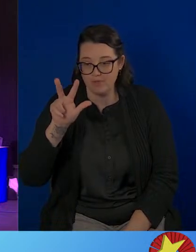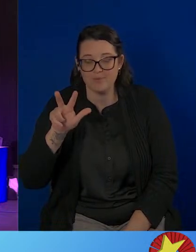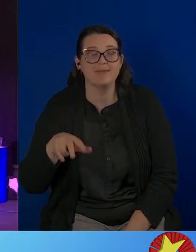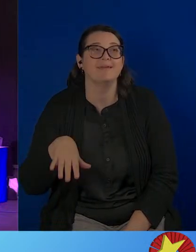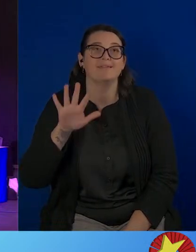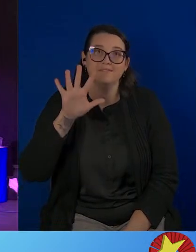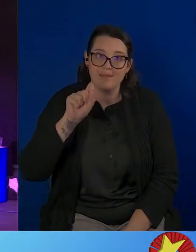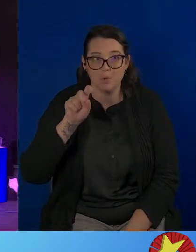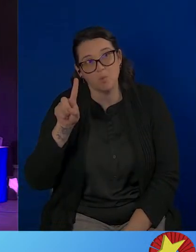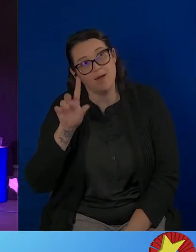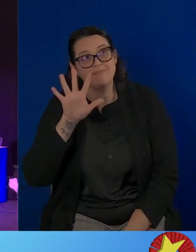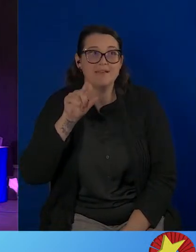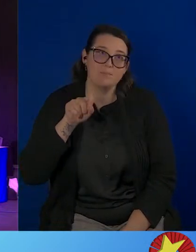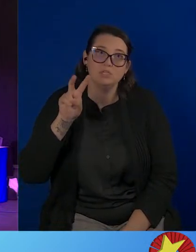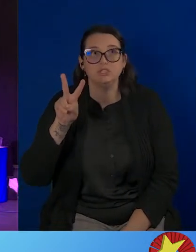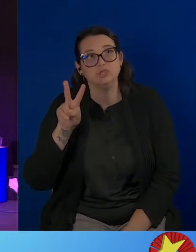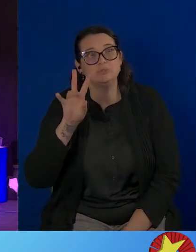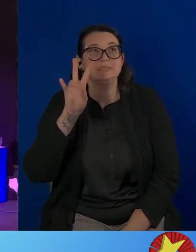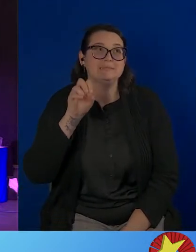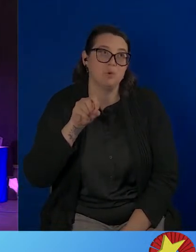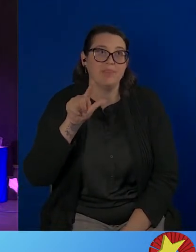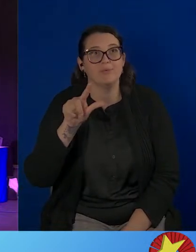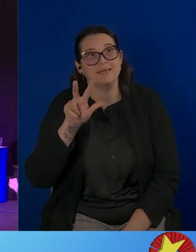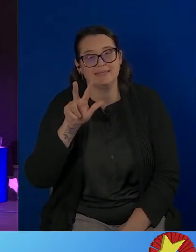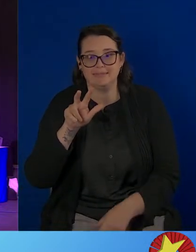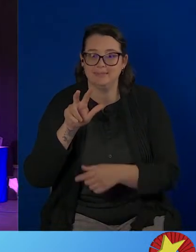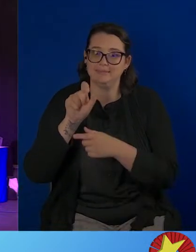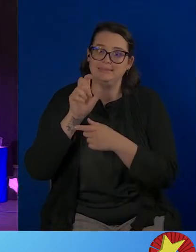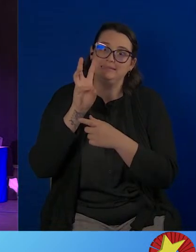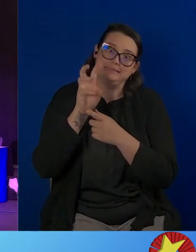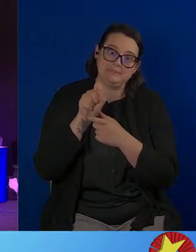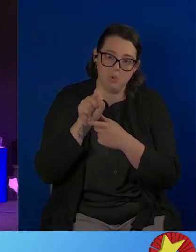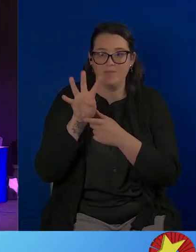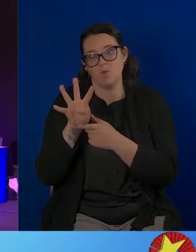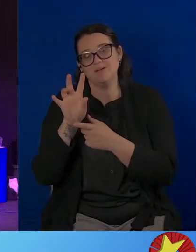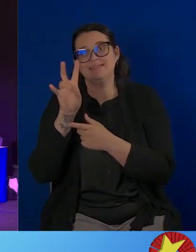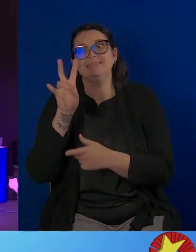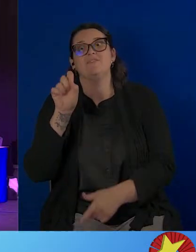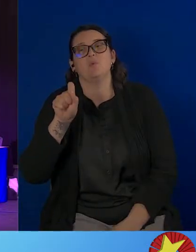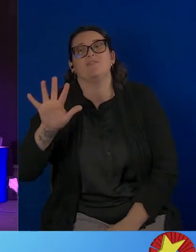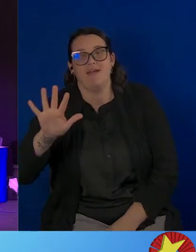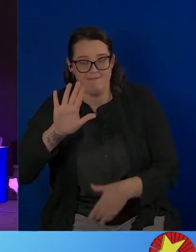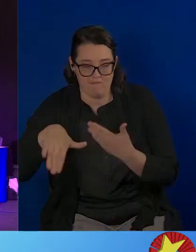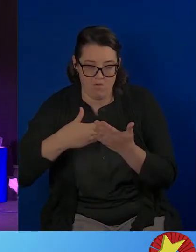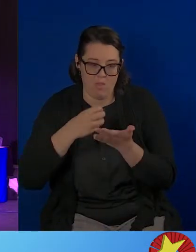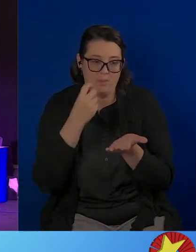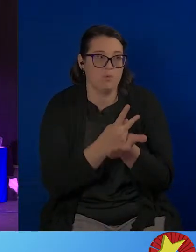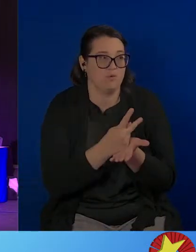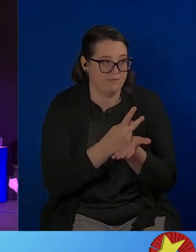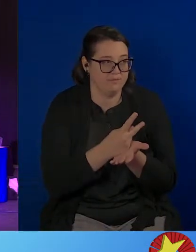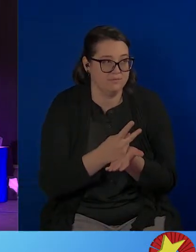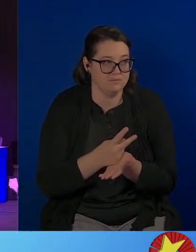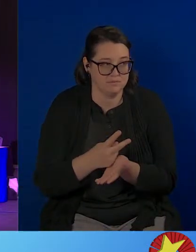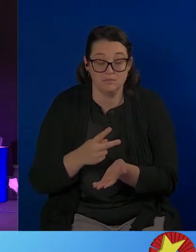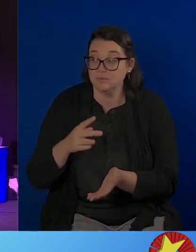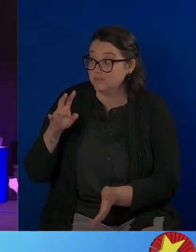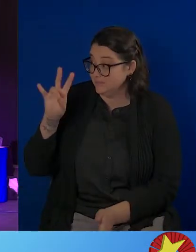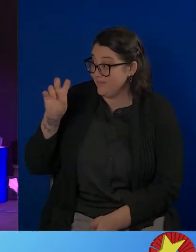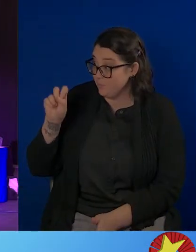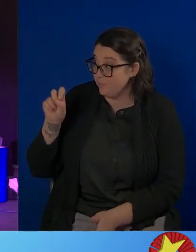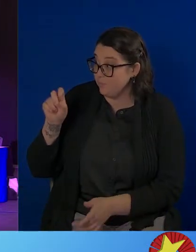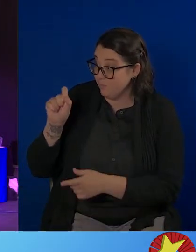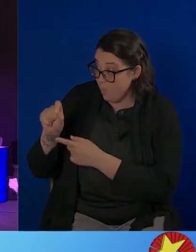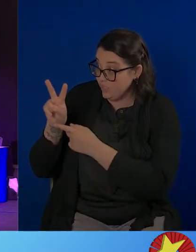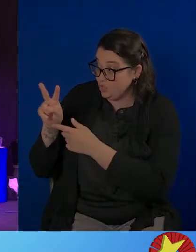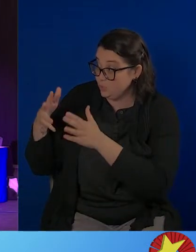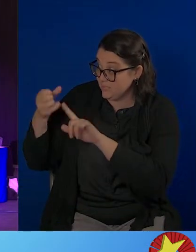5.2, 6.2, 6.3, 7.4, and 7.5 have all been approved by the board. And 7.2 is out. We already did that. Yes, Okay, 7.2 that's is